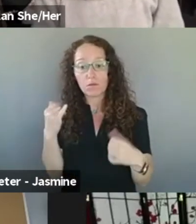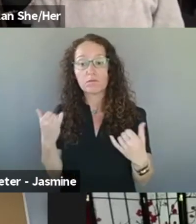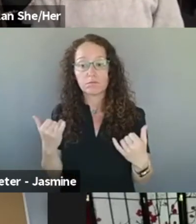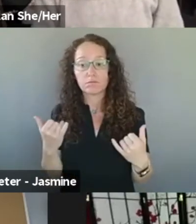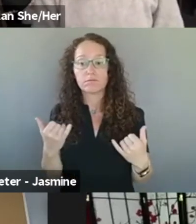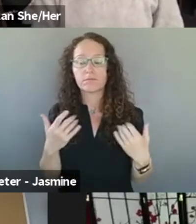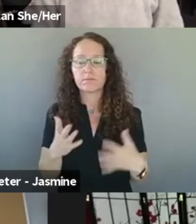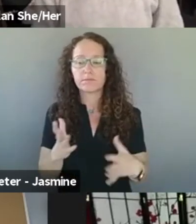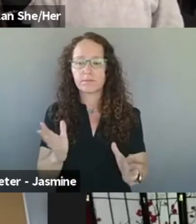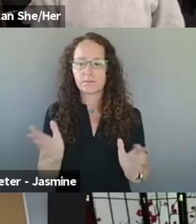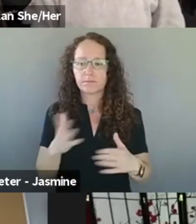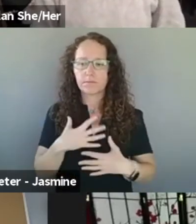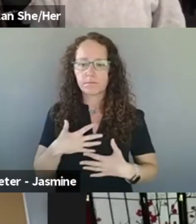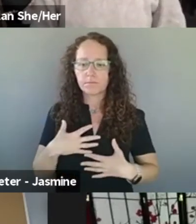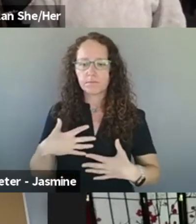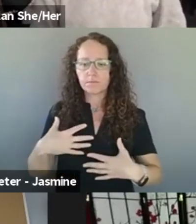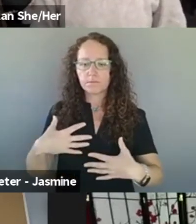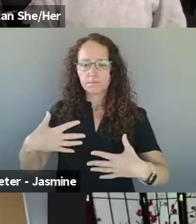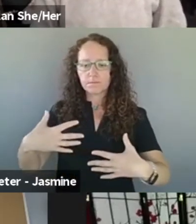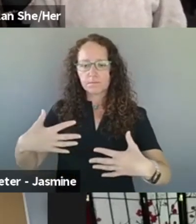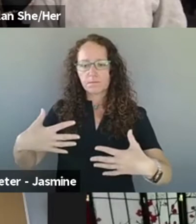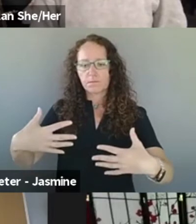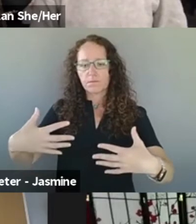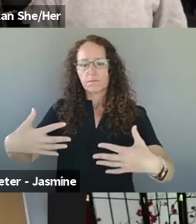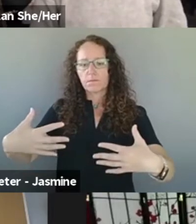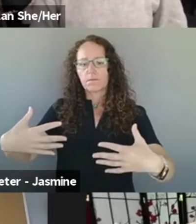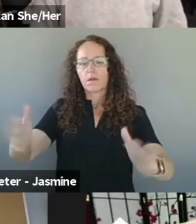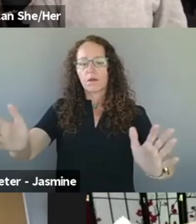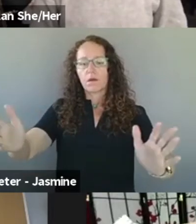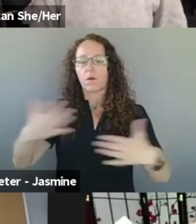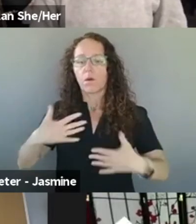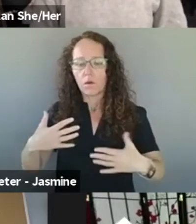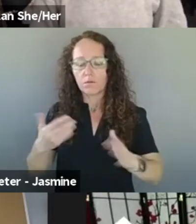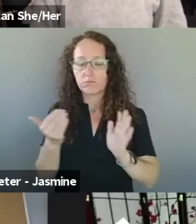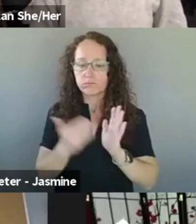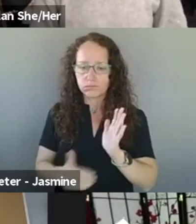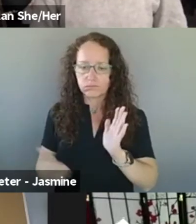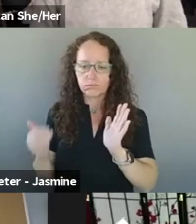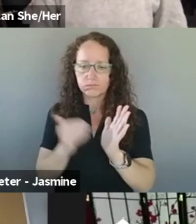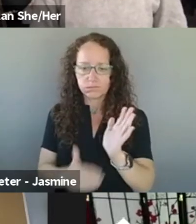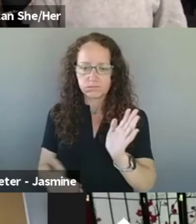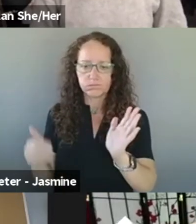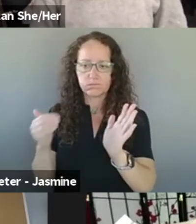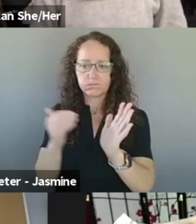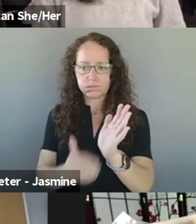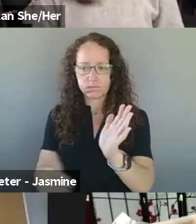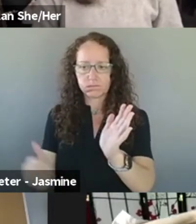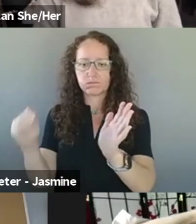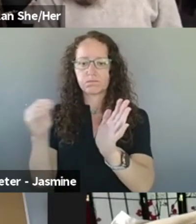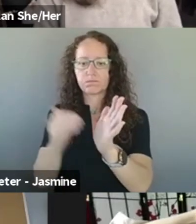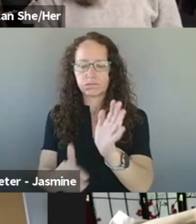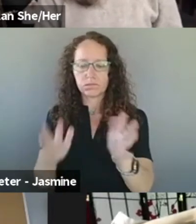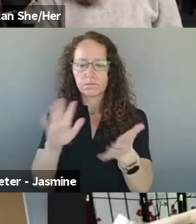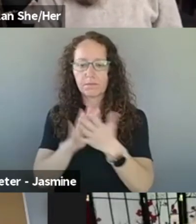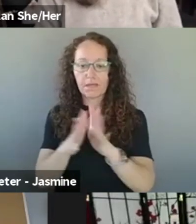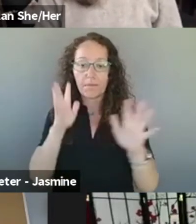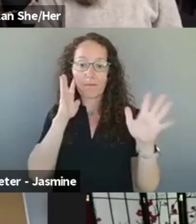breath in, push it out, and do it over and over and over again so that there is sound.